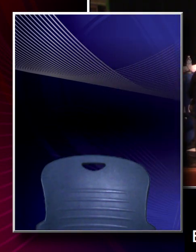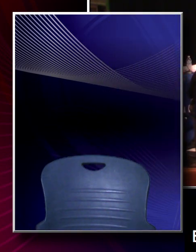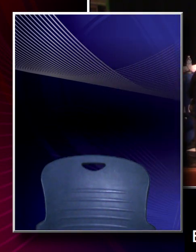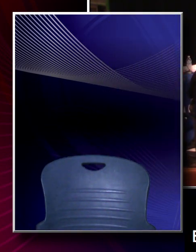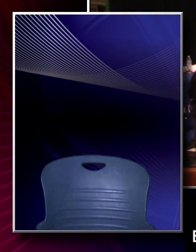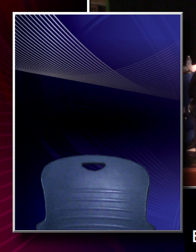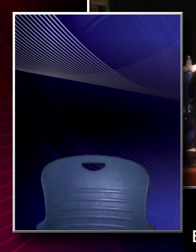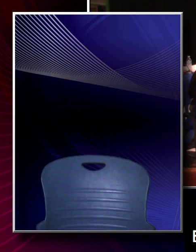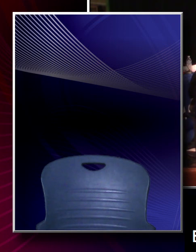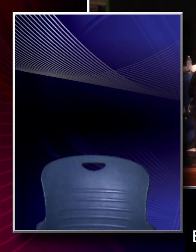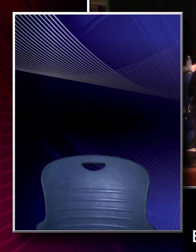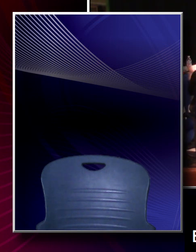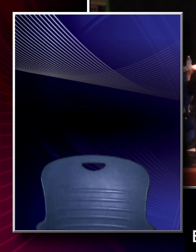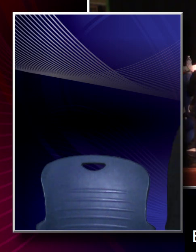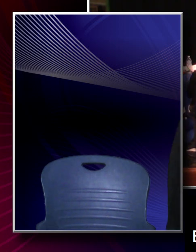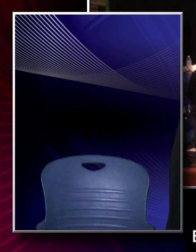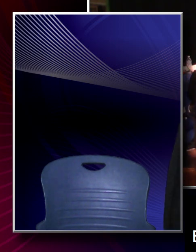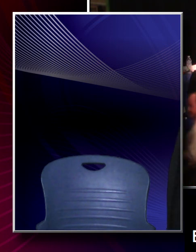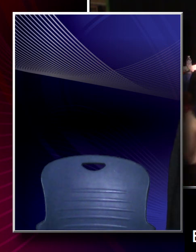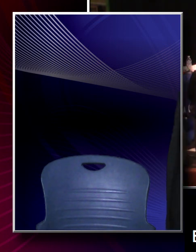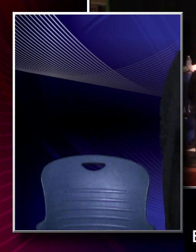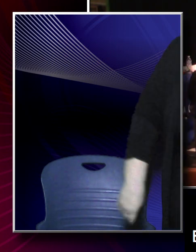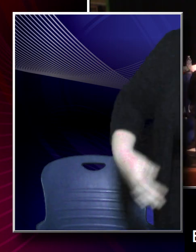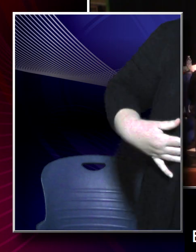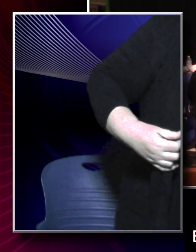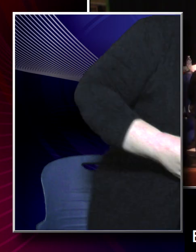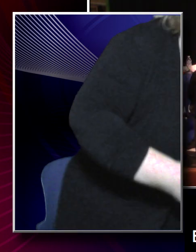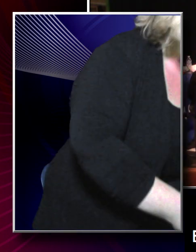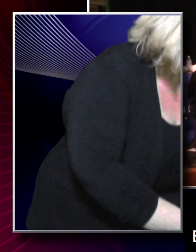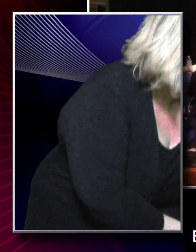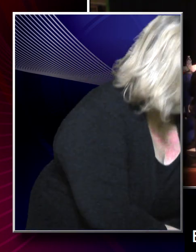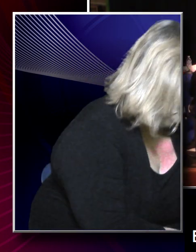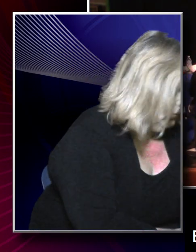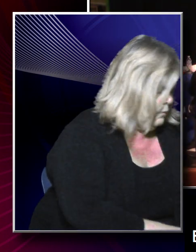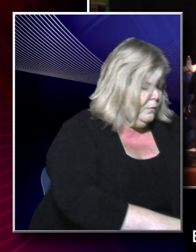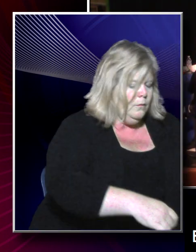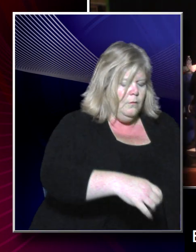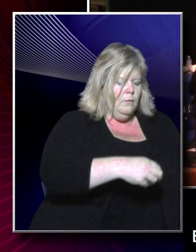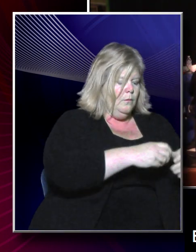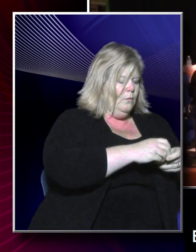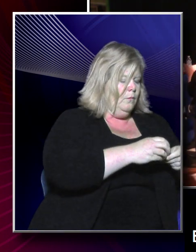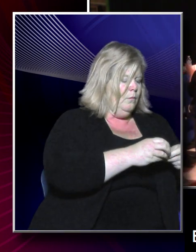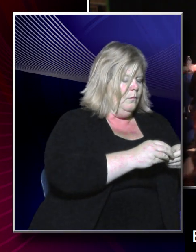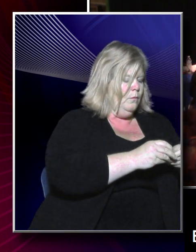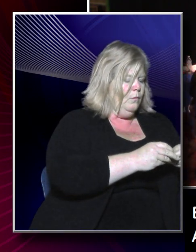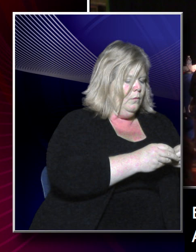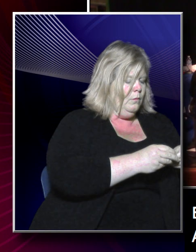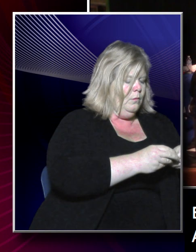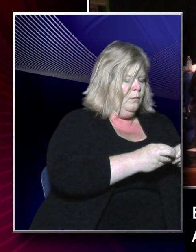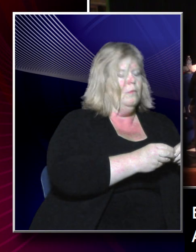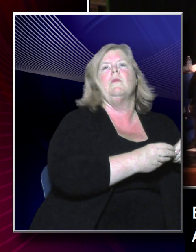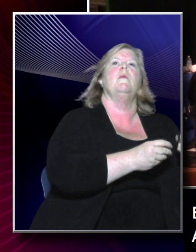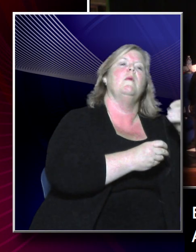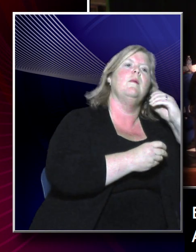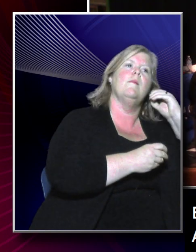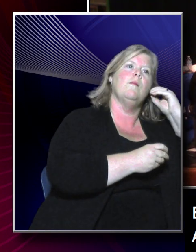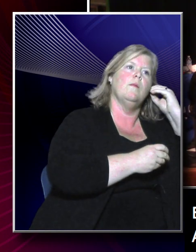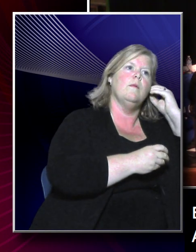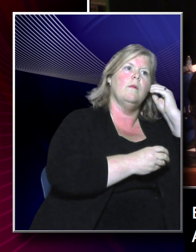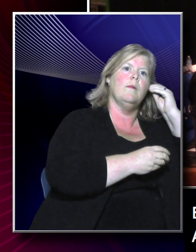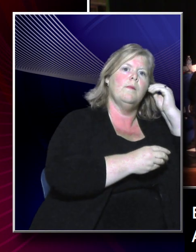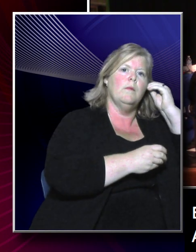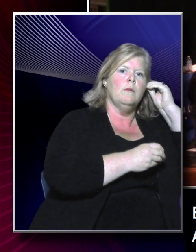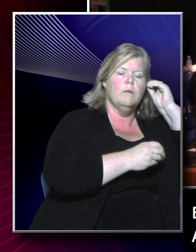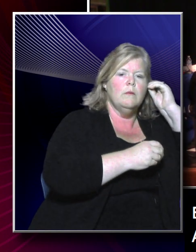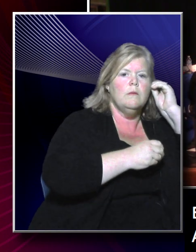Next is 1.03, call to the public for agendized items. First is Lindsay